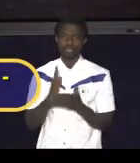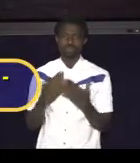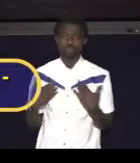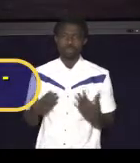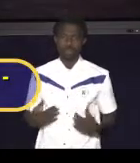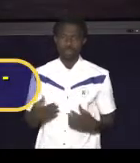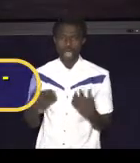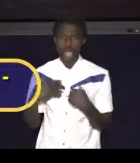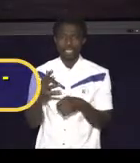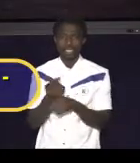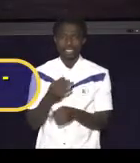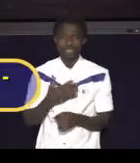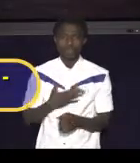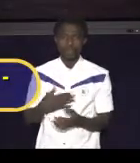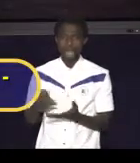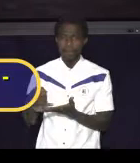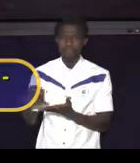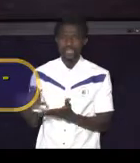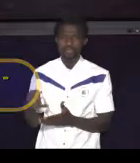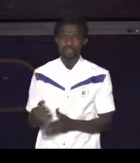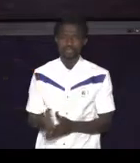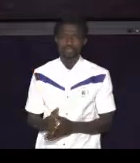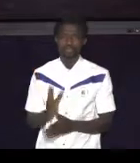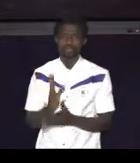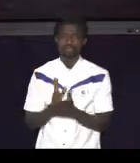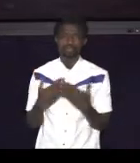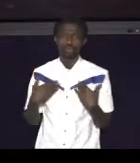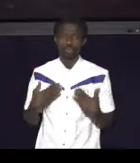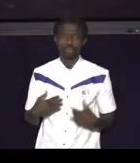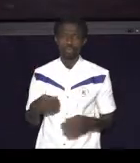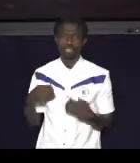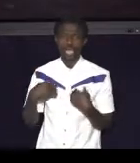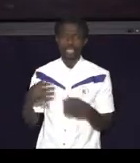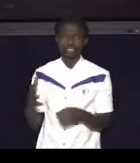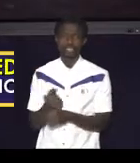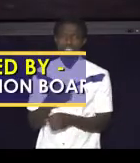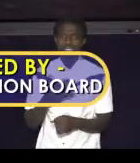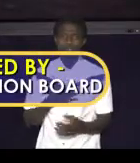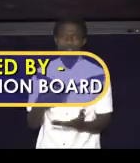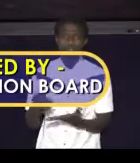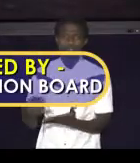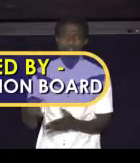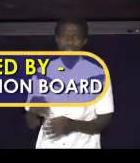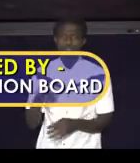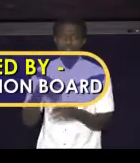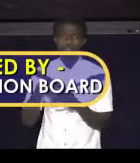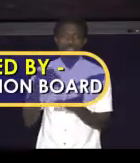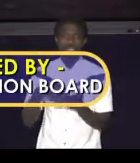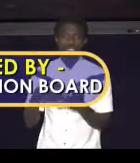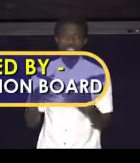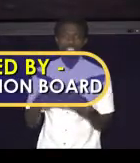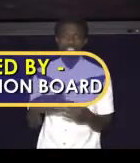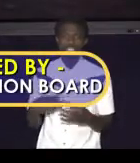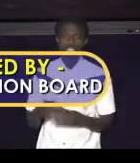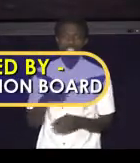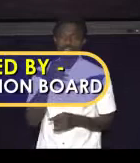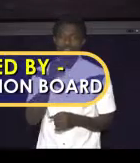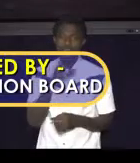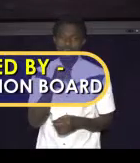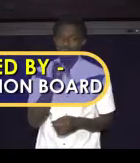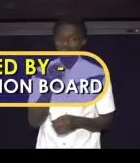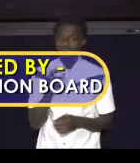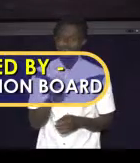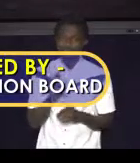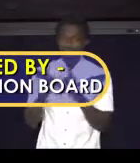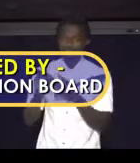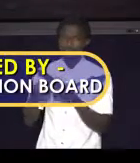Somebody has taken my pencil. Somebody has taken my pencil. In this sentence, you are not referring